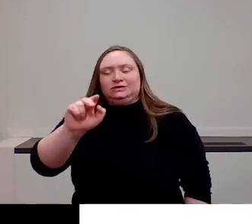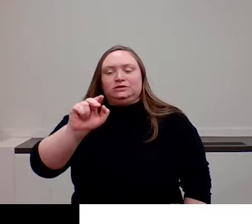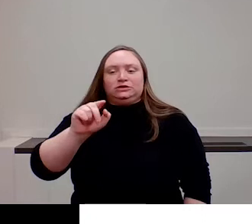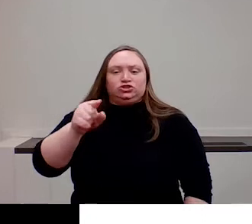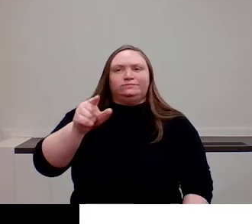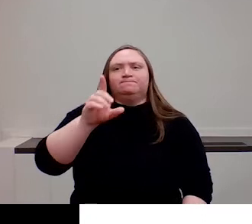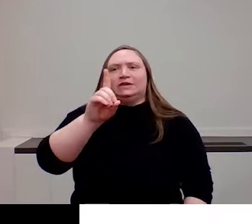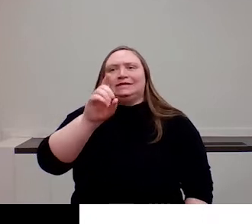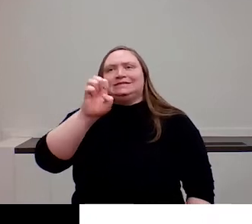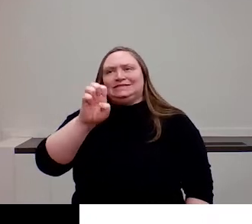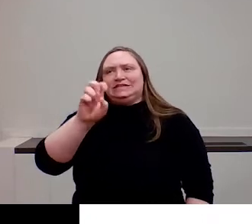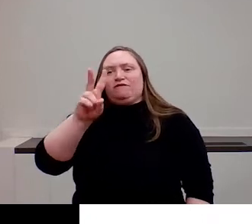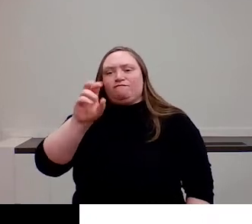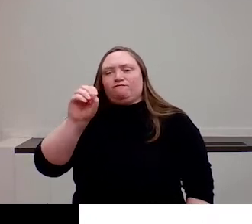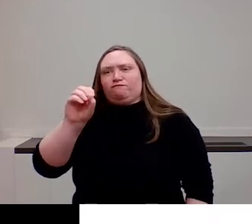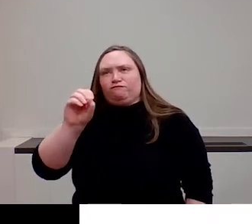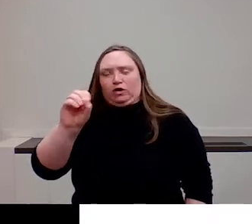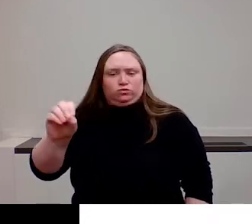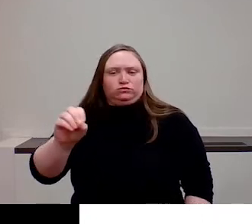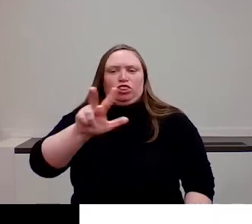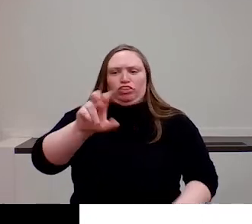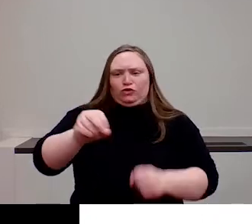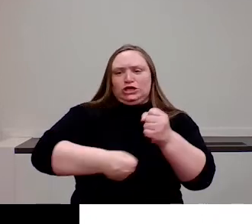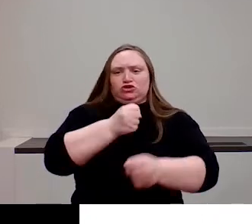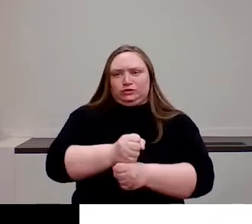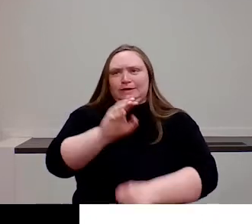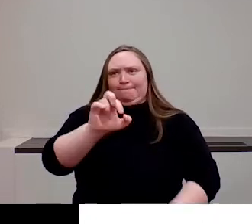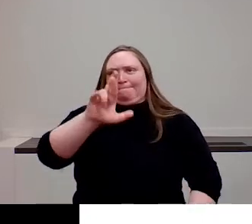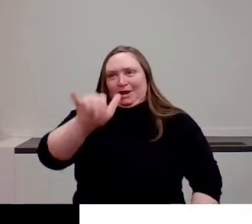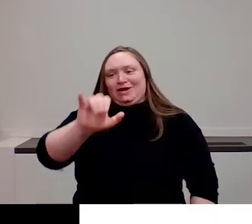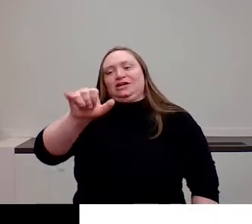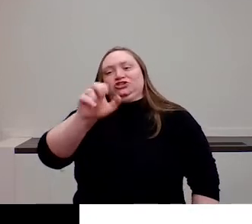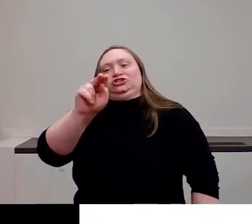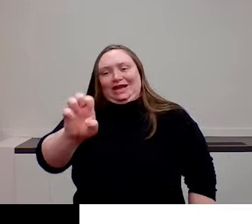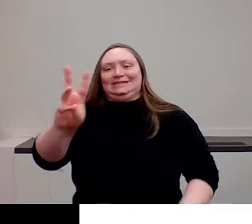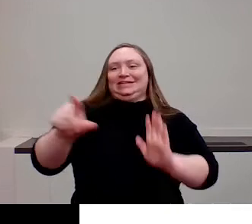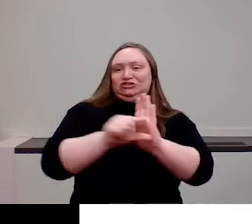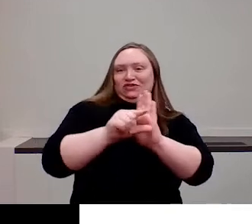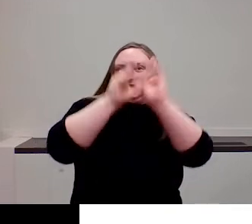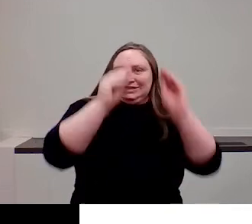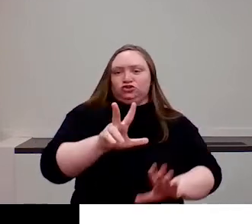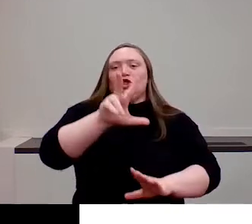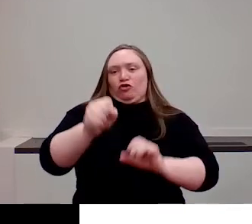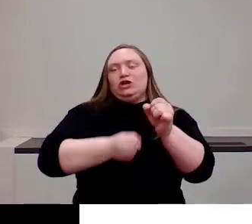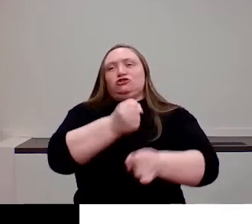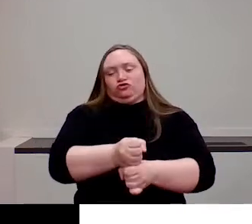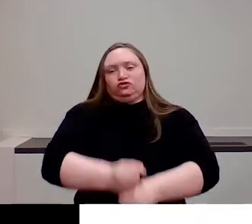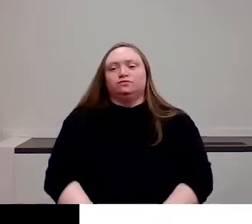at DeVoe, 30 years. Mary J. Malsbury, 6th grade teacher with 30